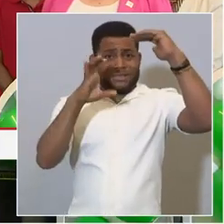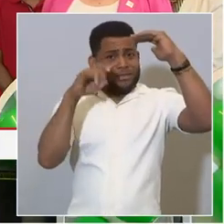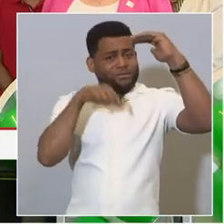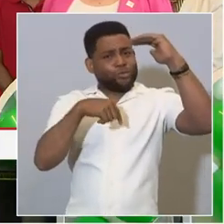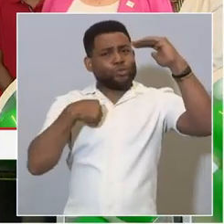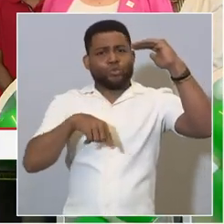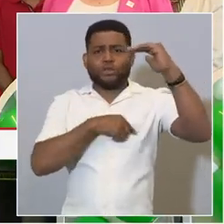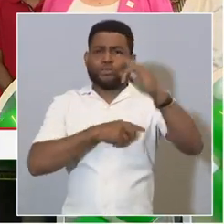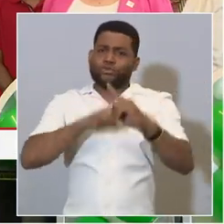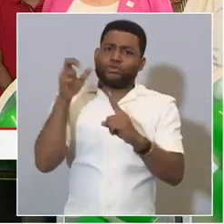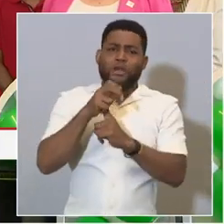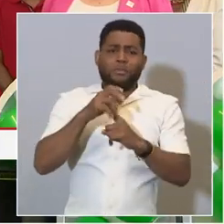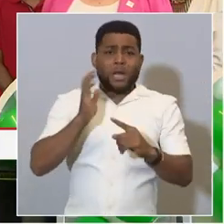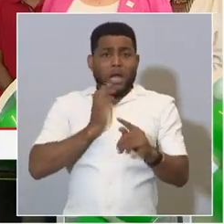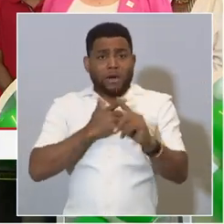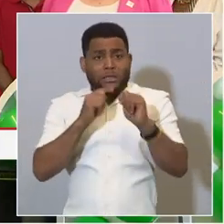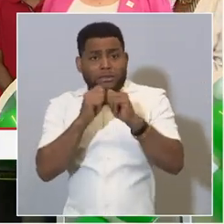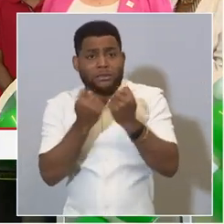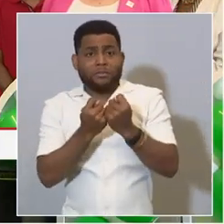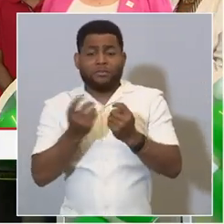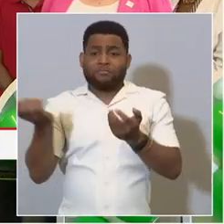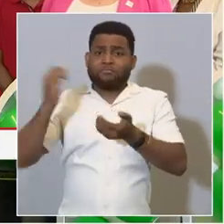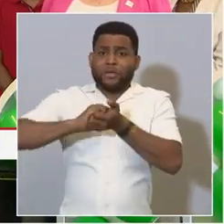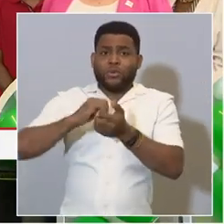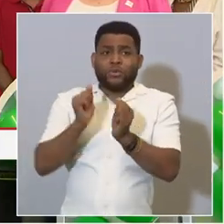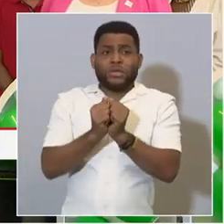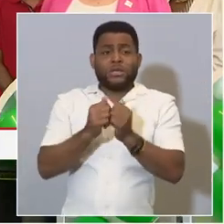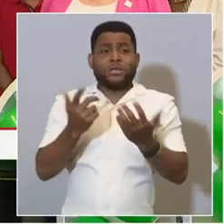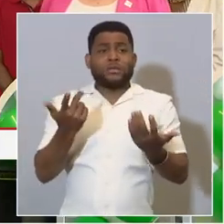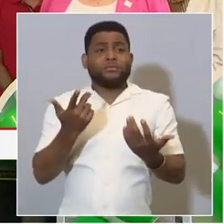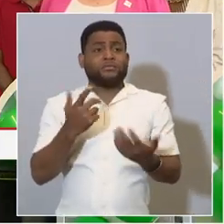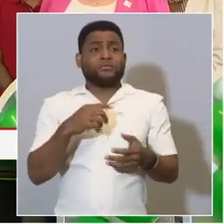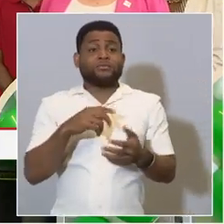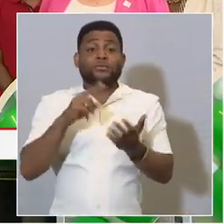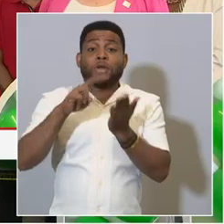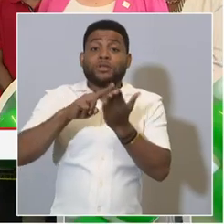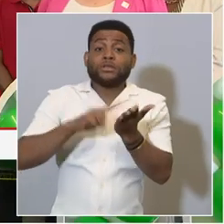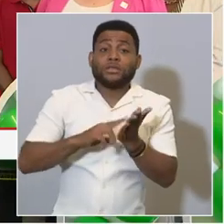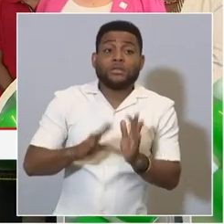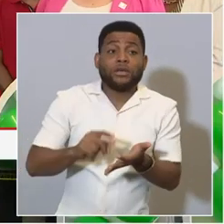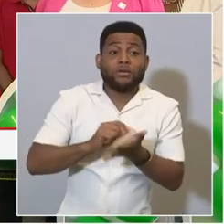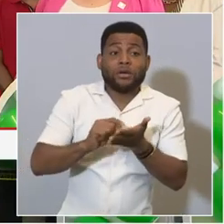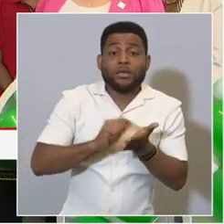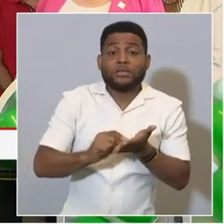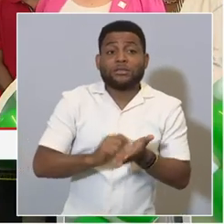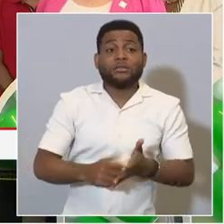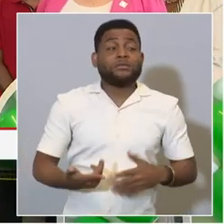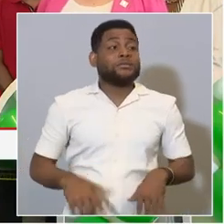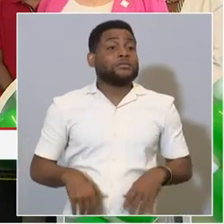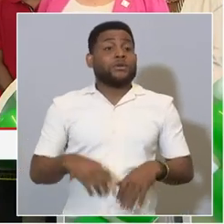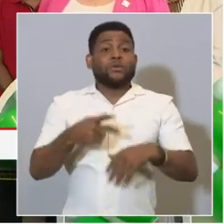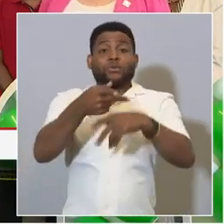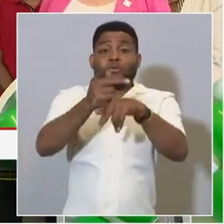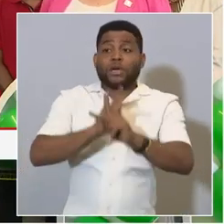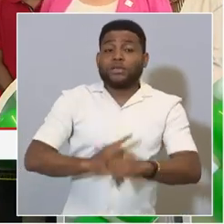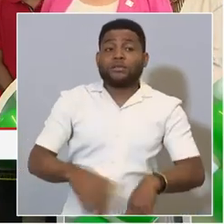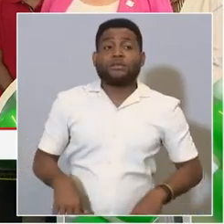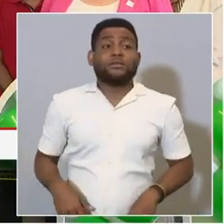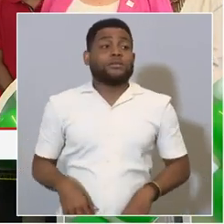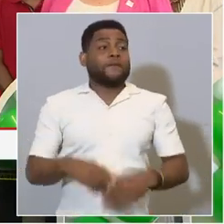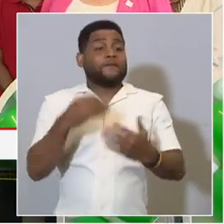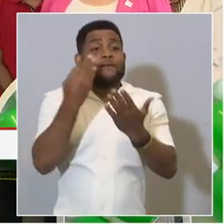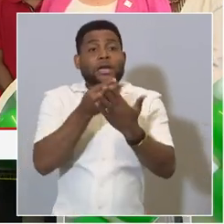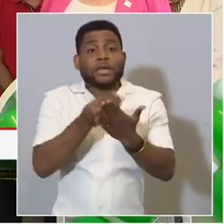with partners to underwrite projects, working with HFA to make sure that we have the bond financing that we need to